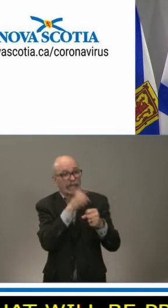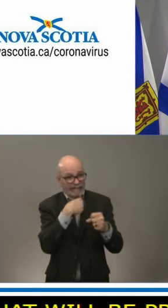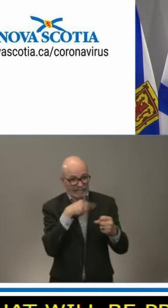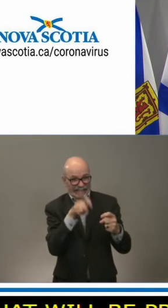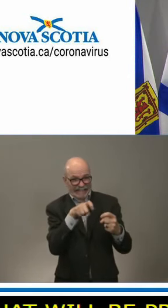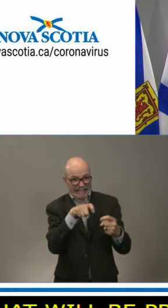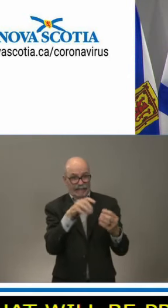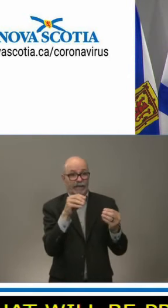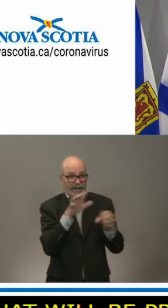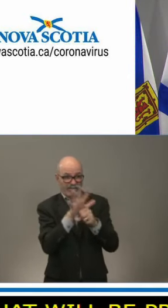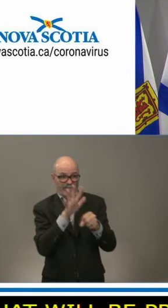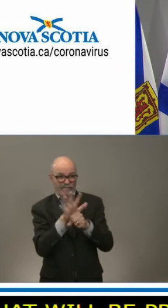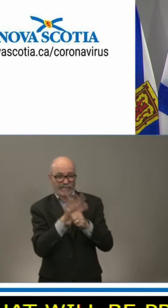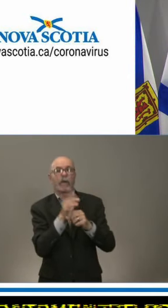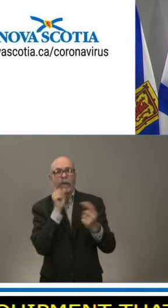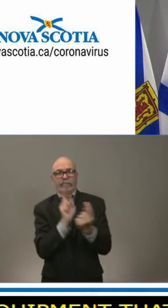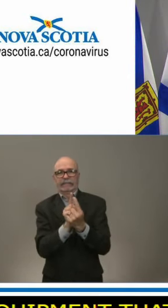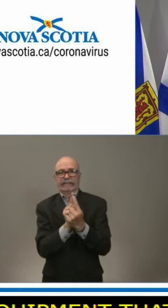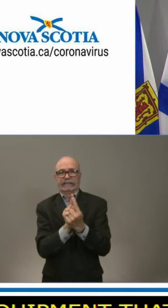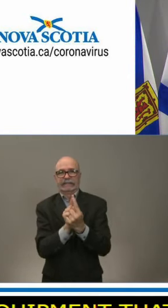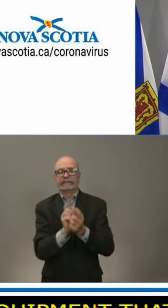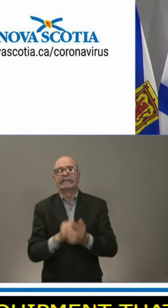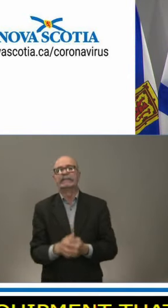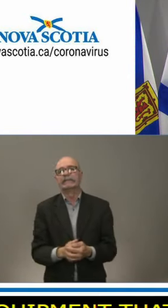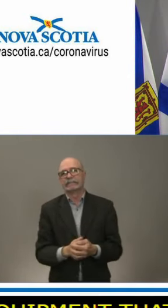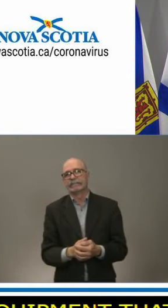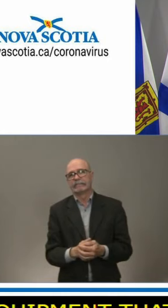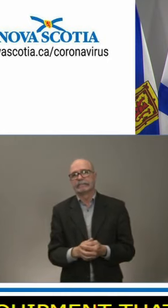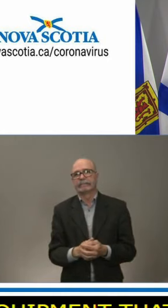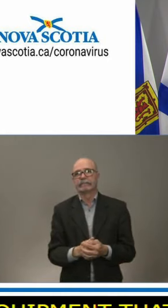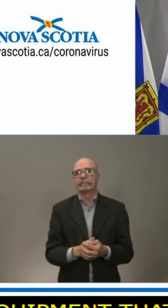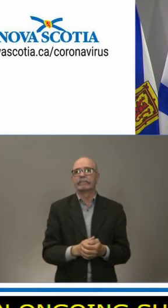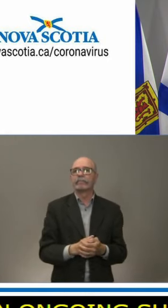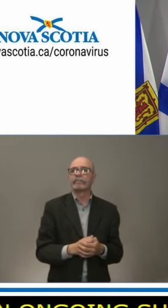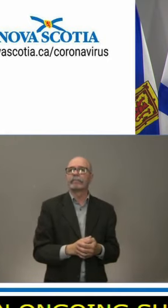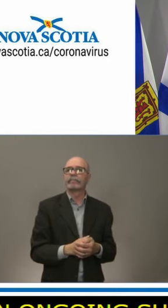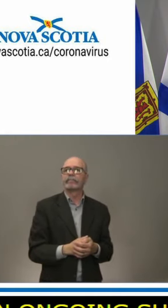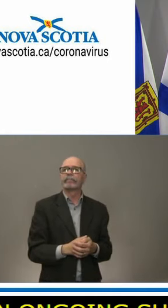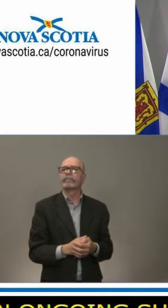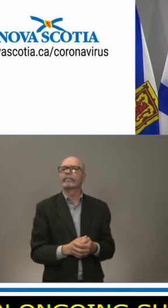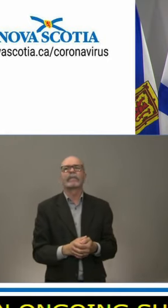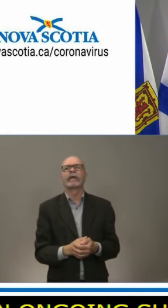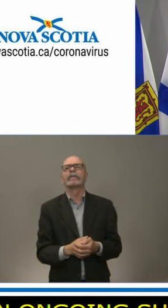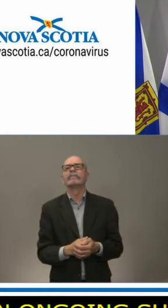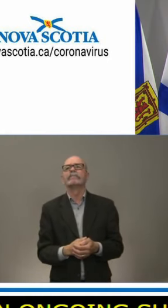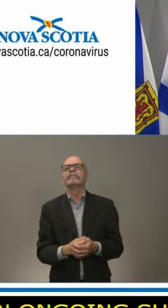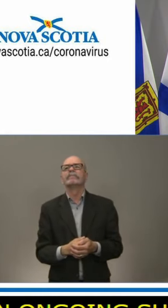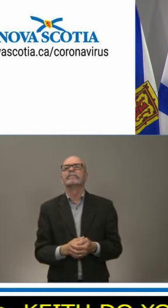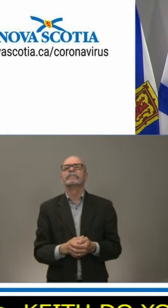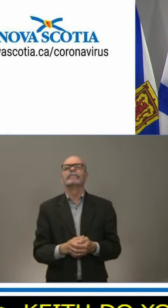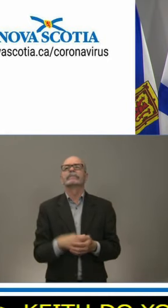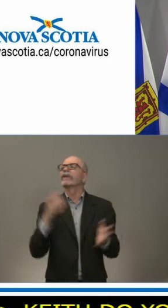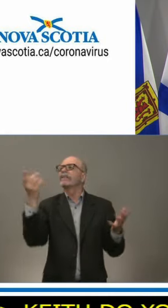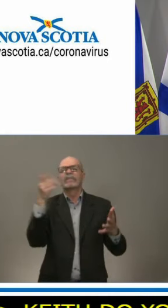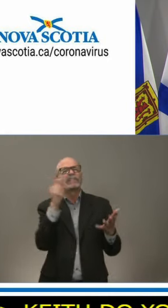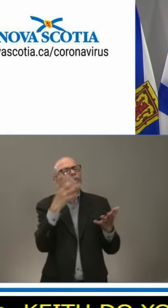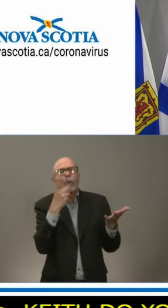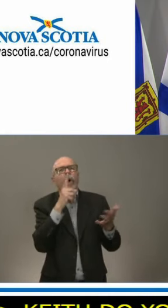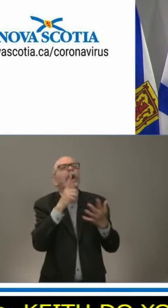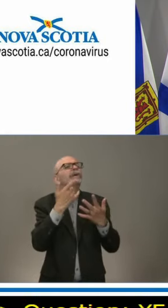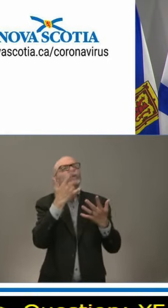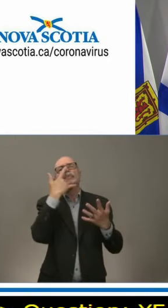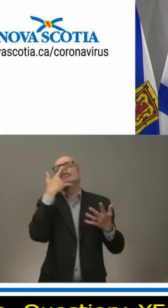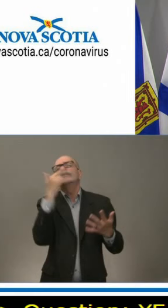a follow-up? Yeah, I'm just wondering what that supply looks like now. Are we in a situation where we could